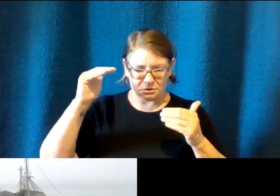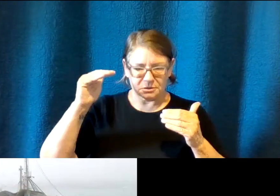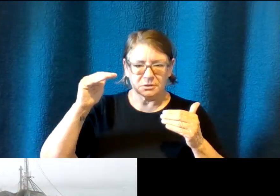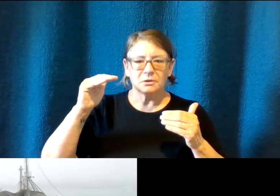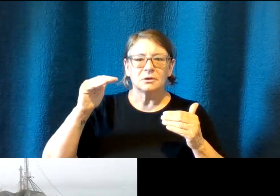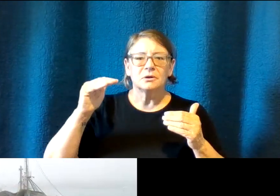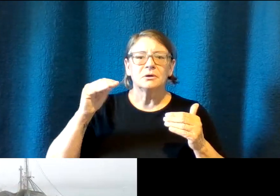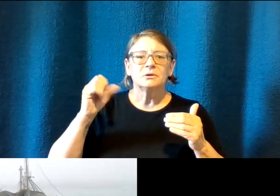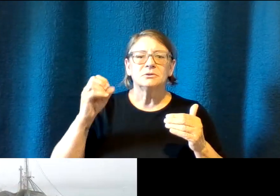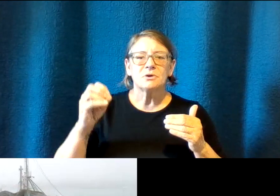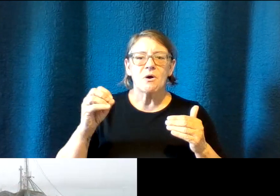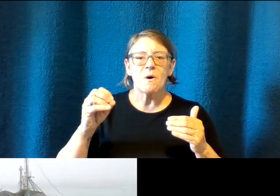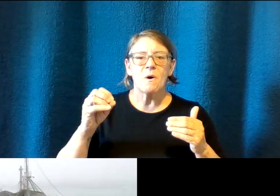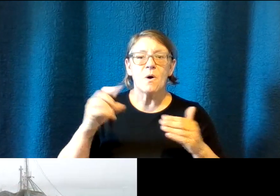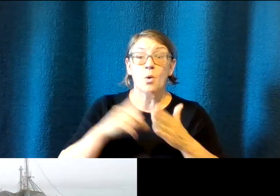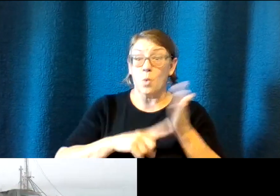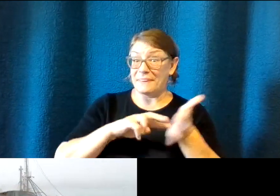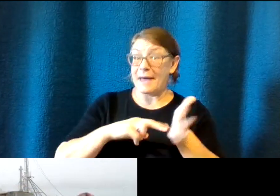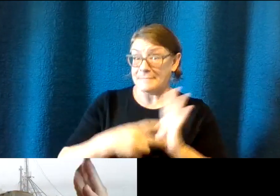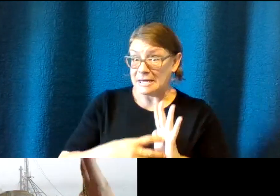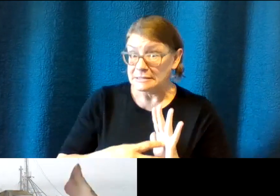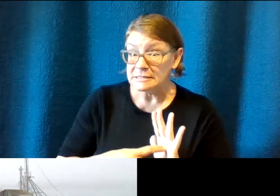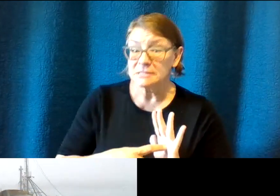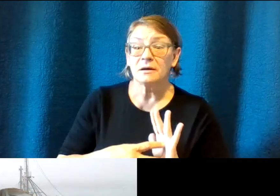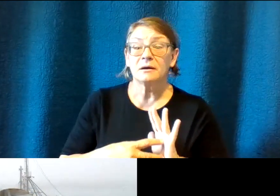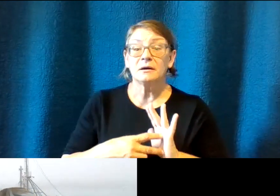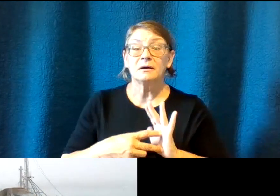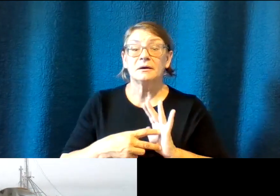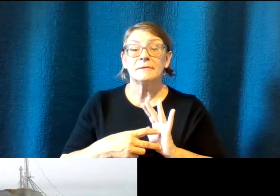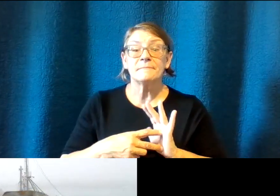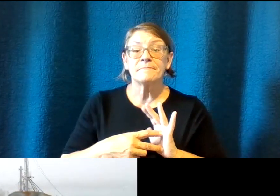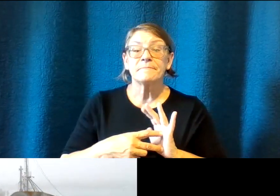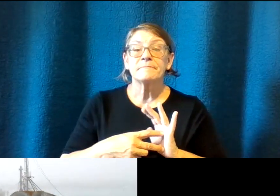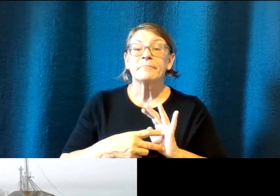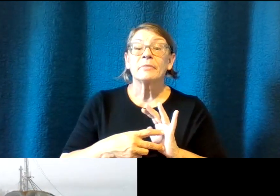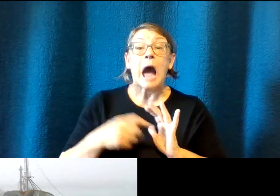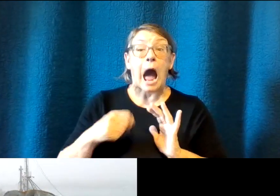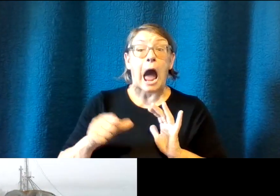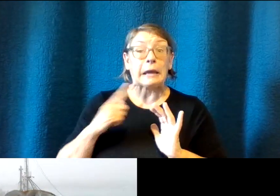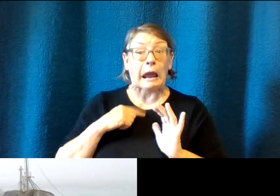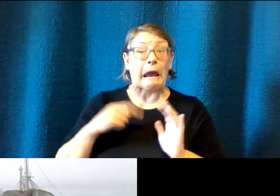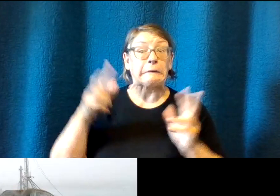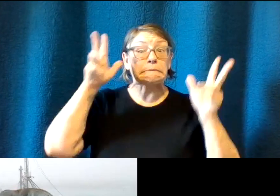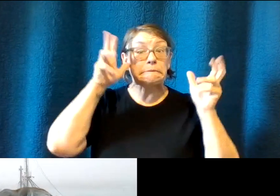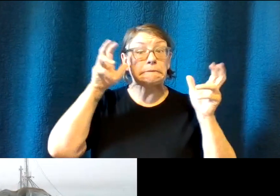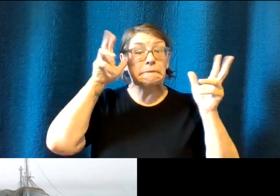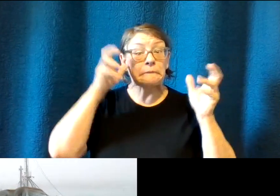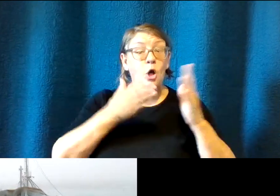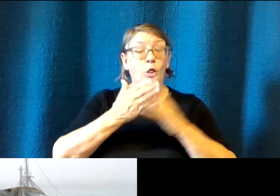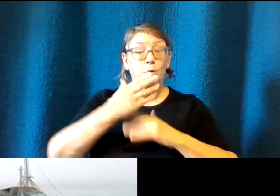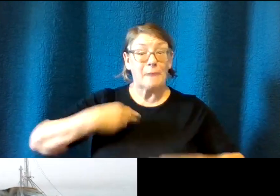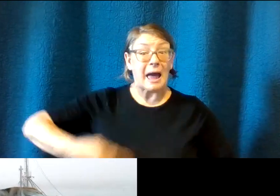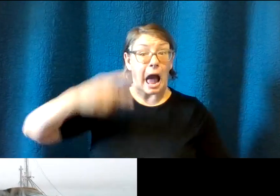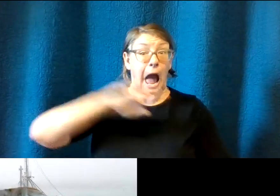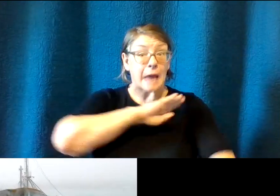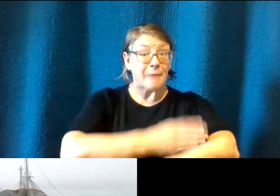So what that means is I can take in a lot of sound through my high-powered hearing